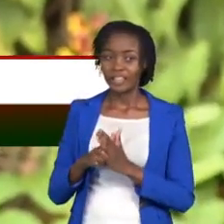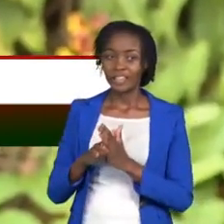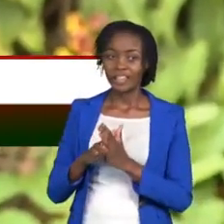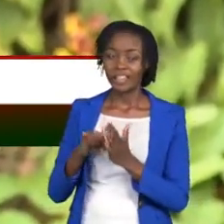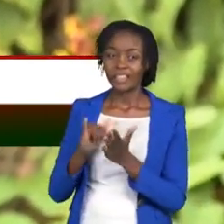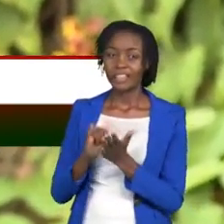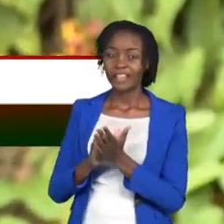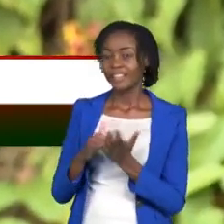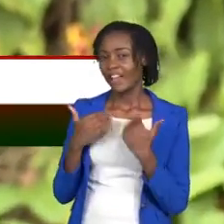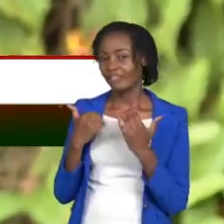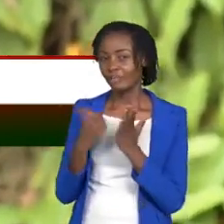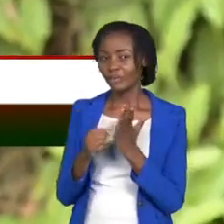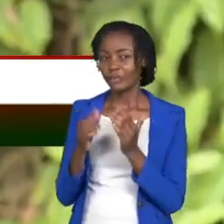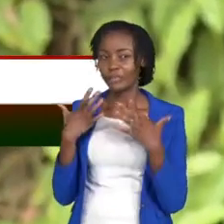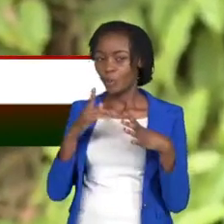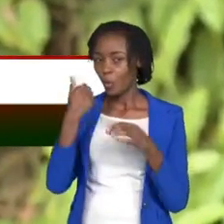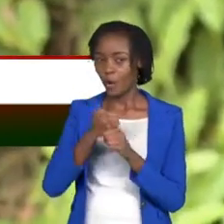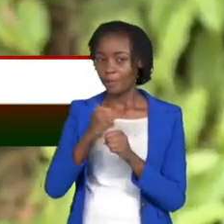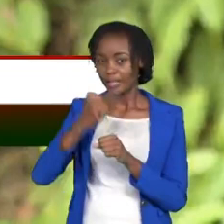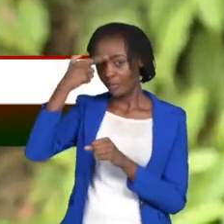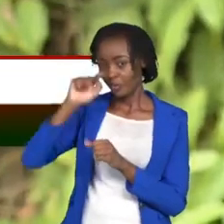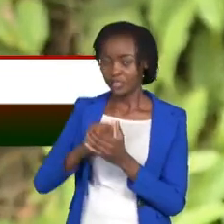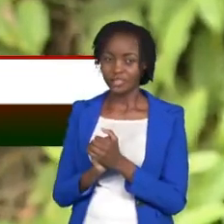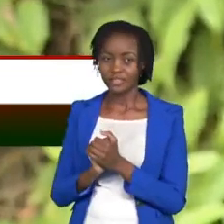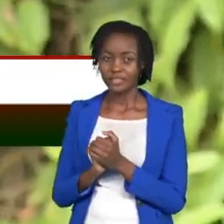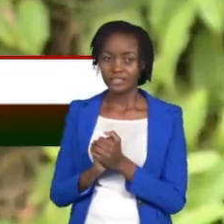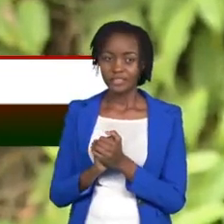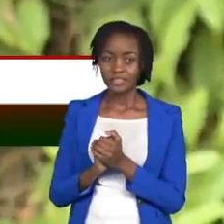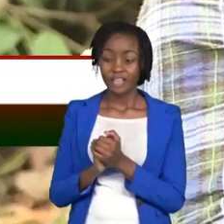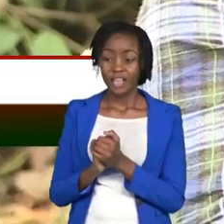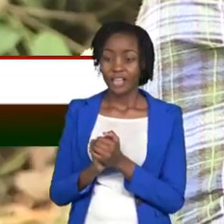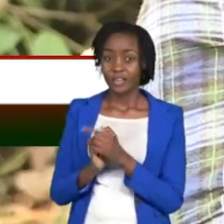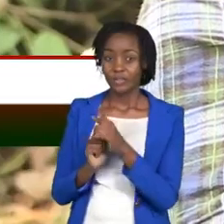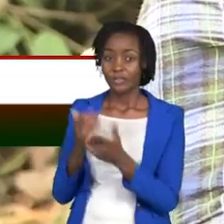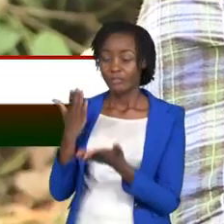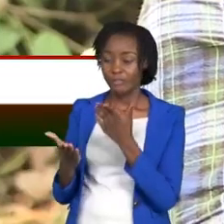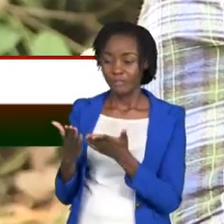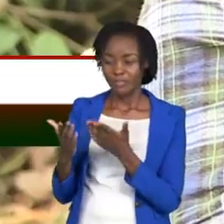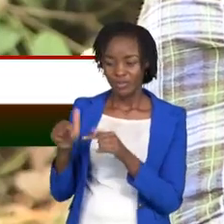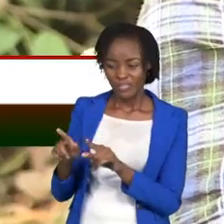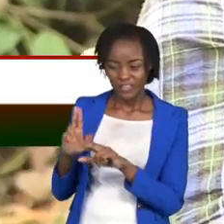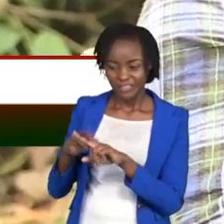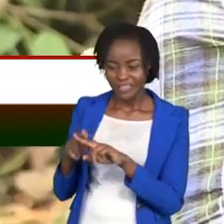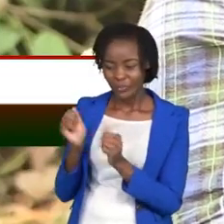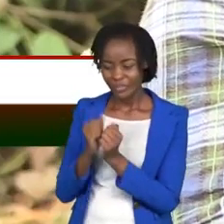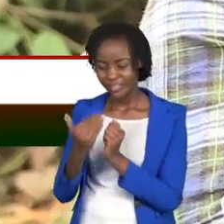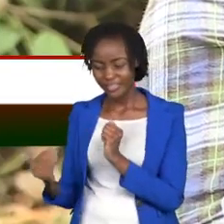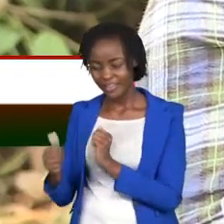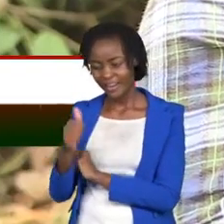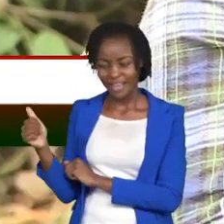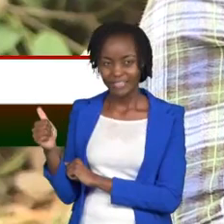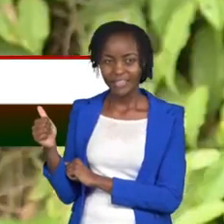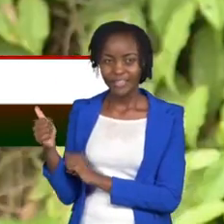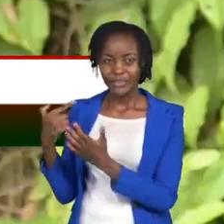making policies. When was the last time you ever sat with either your small cousin or your sibling and told them about